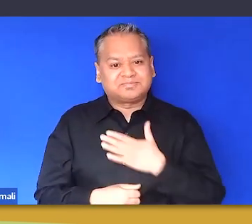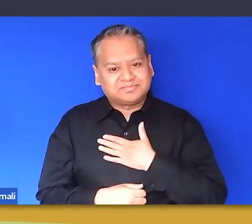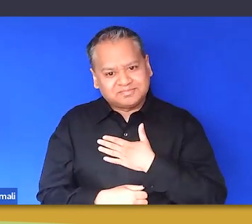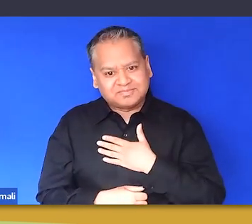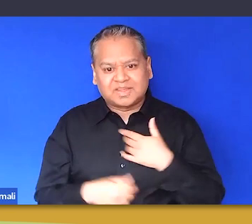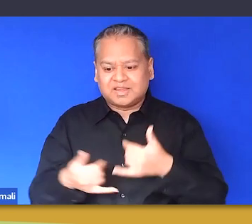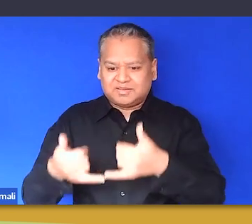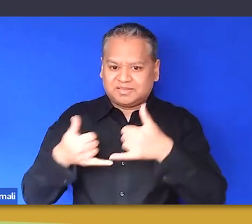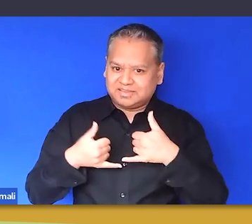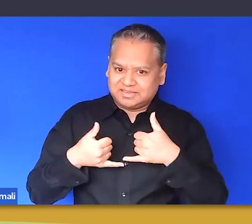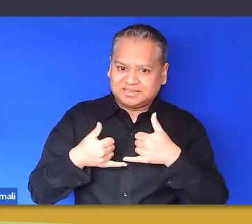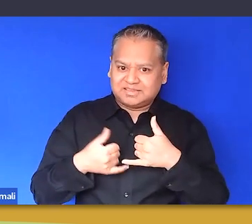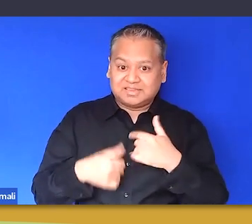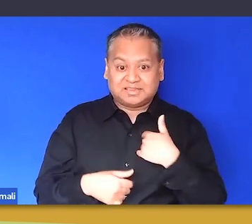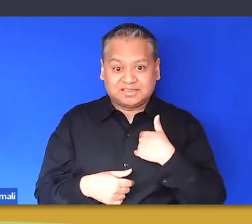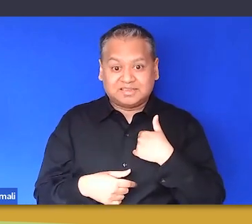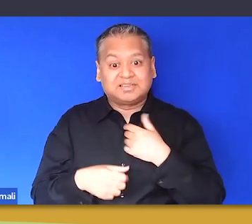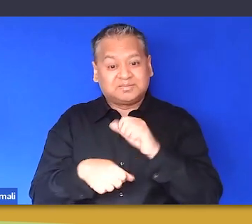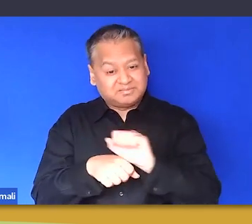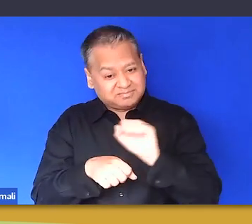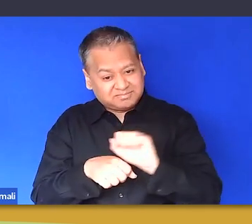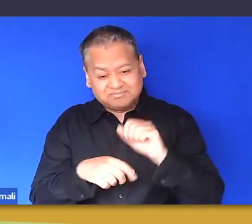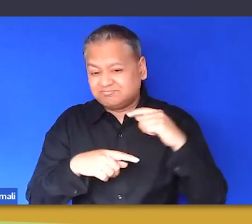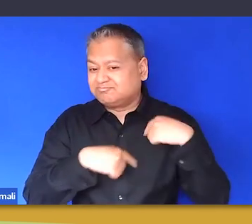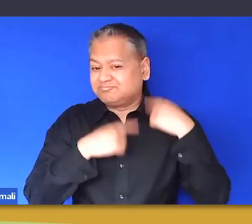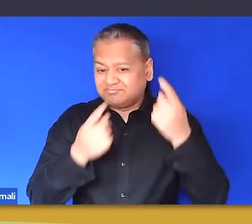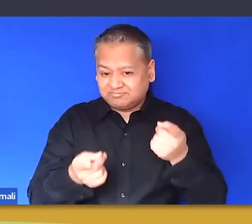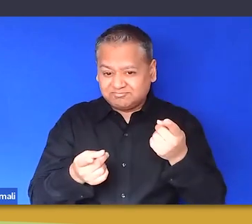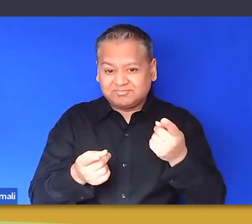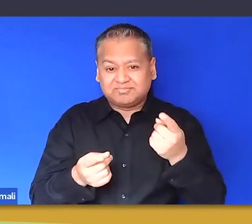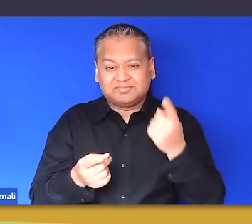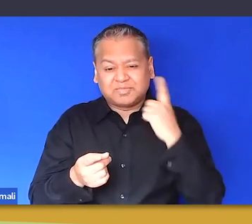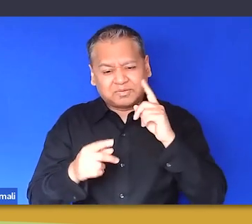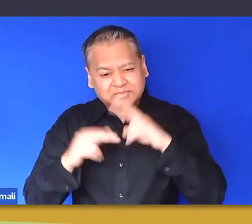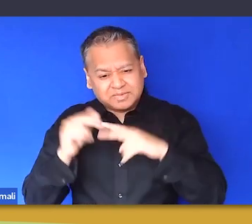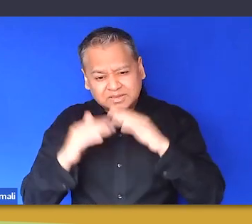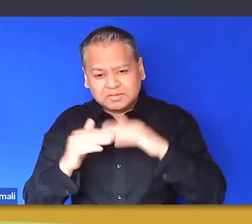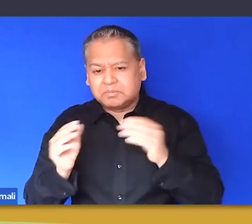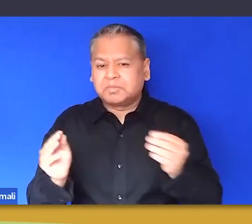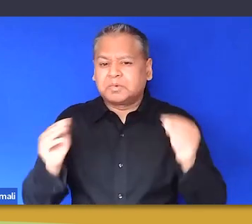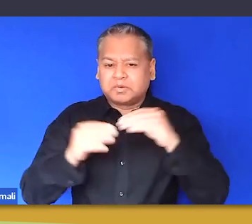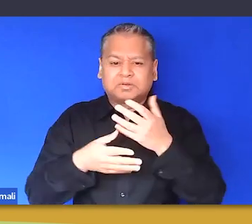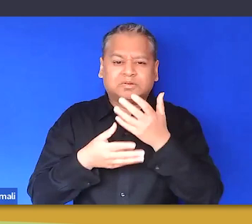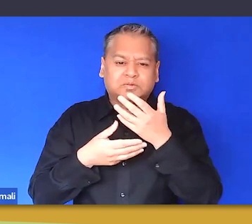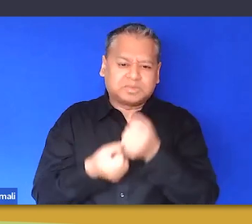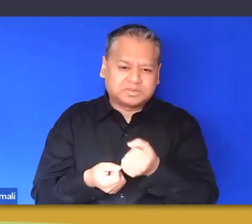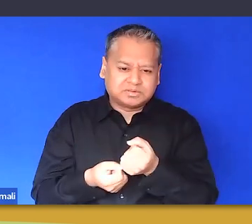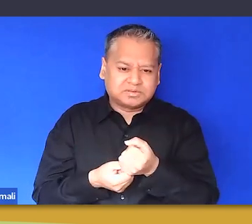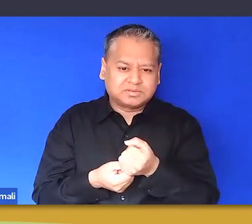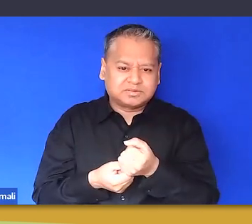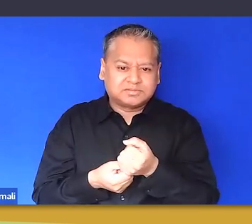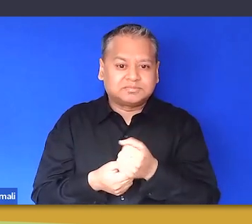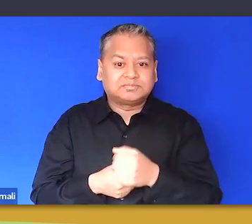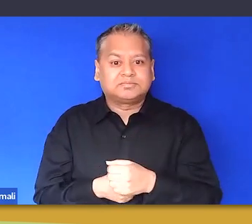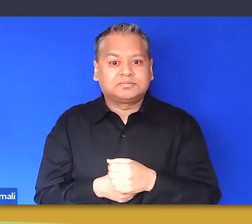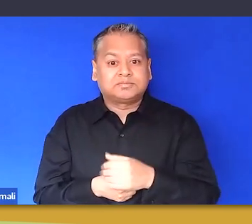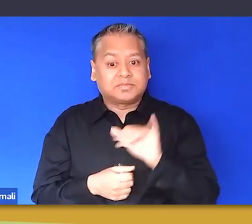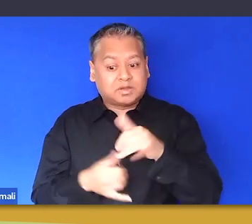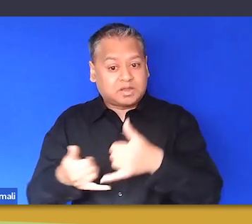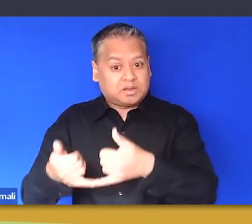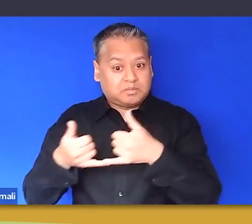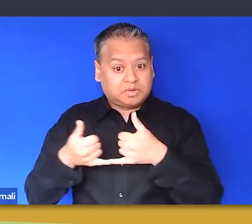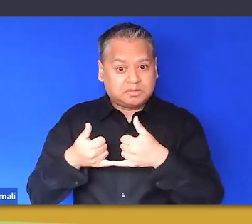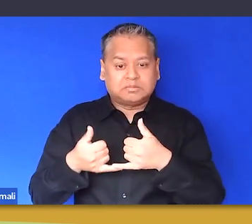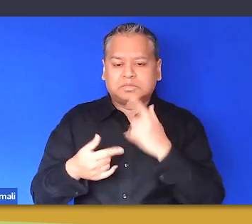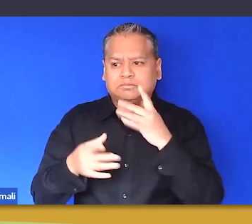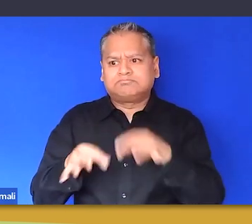cultural communities to build that cultural trust against racism and bigotry. And this award means a lot